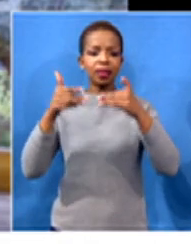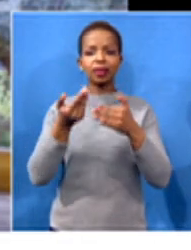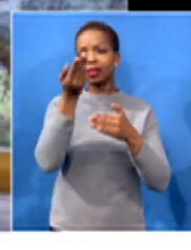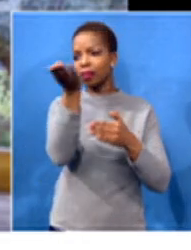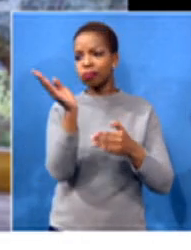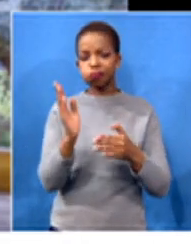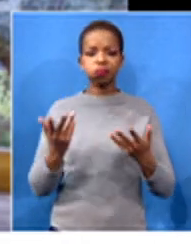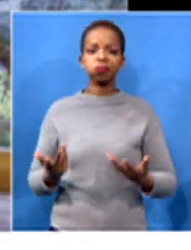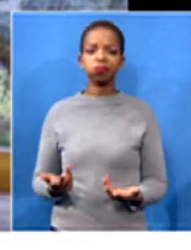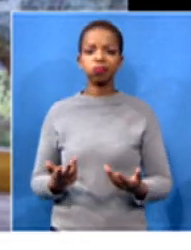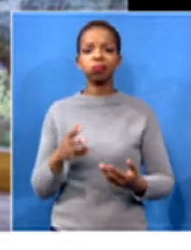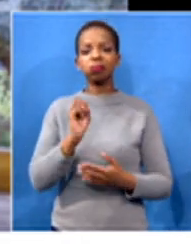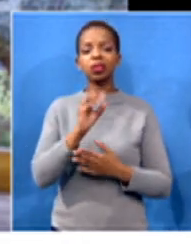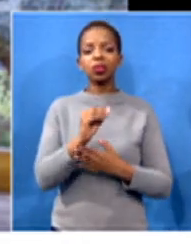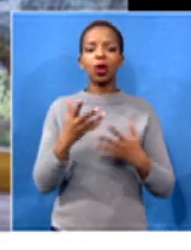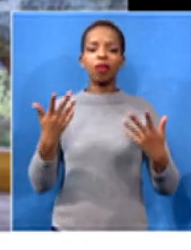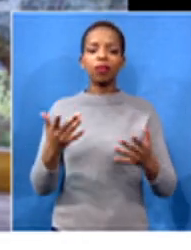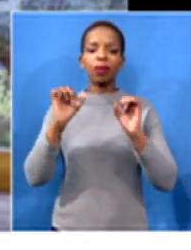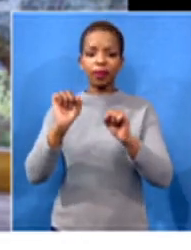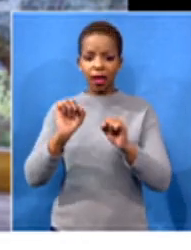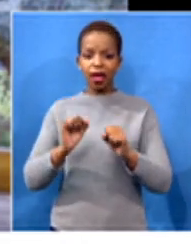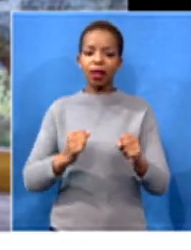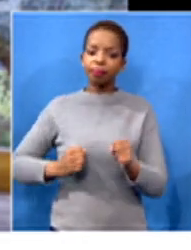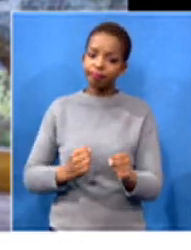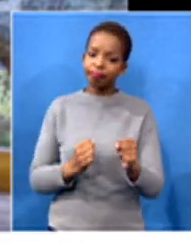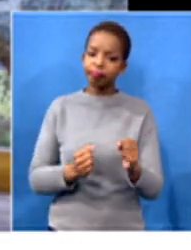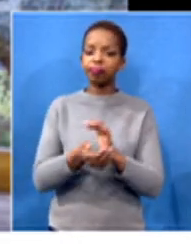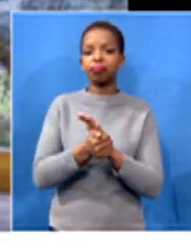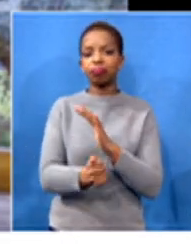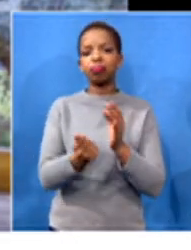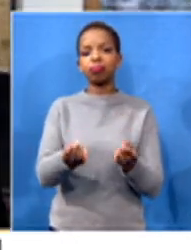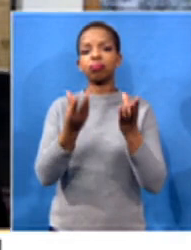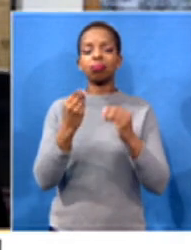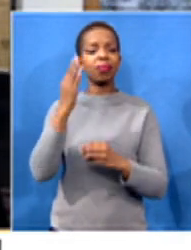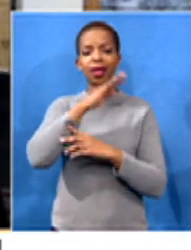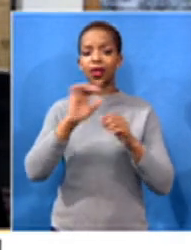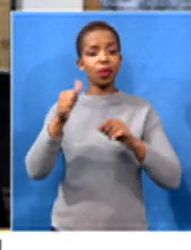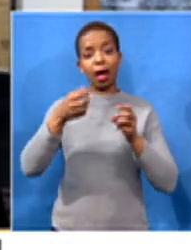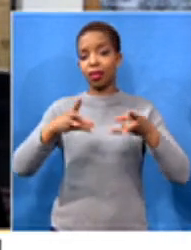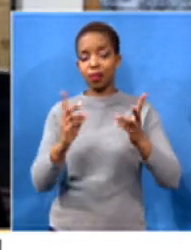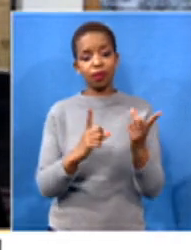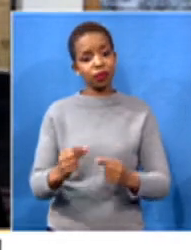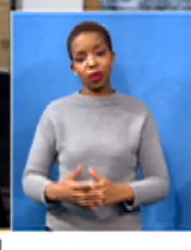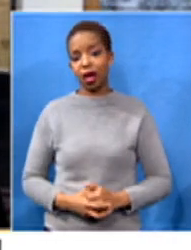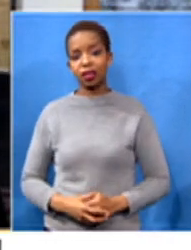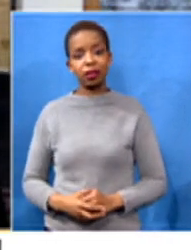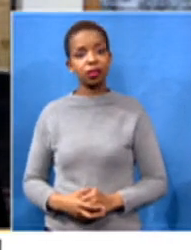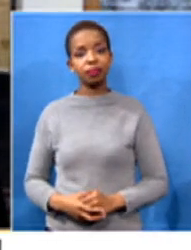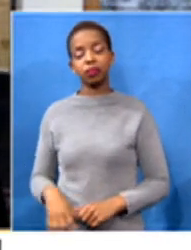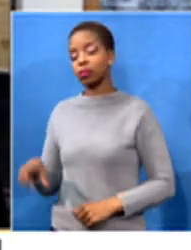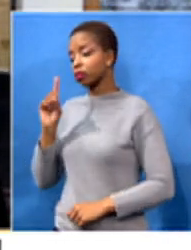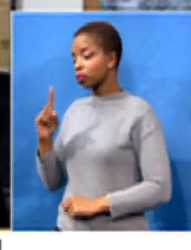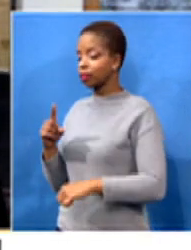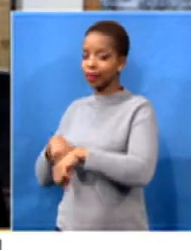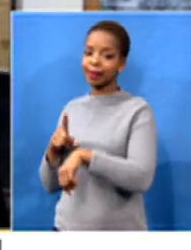particularly in the vocational education area. There's no other way to do it. So we are out of time. Just one final question to